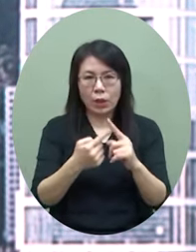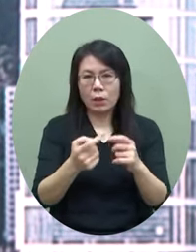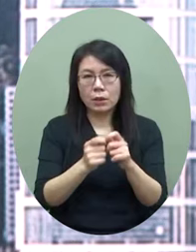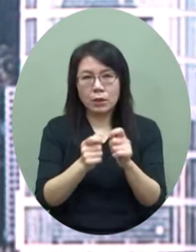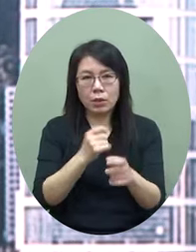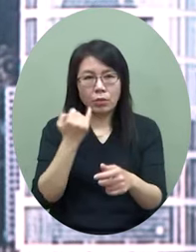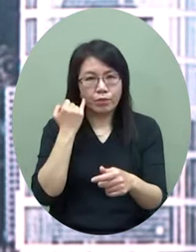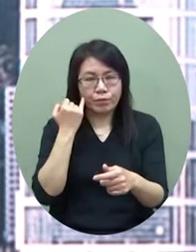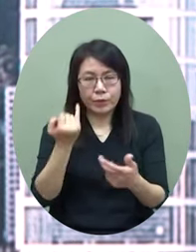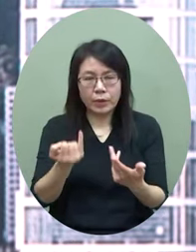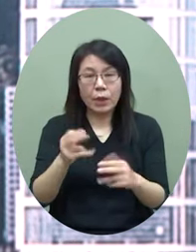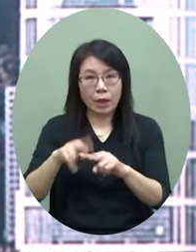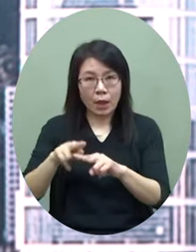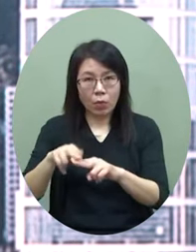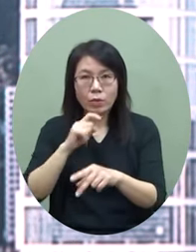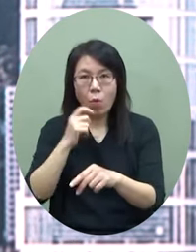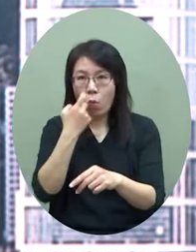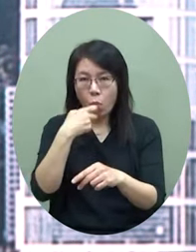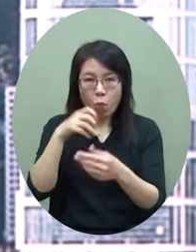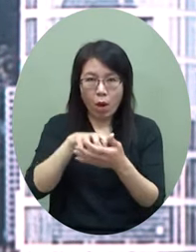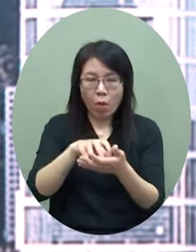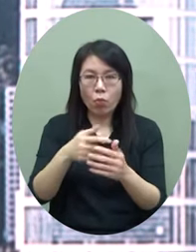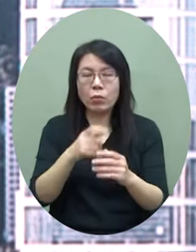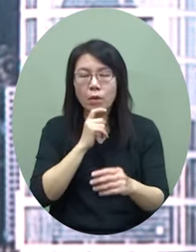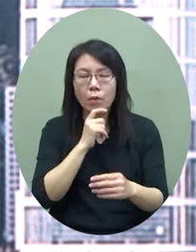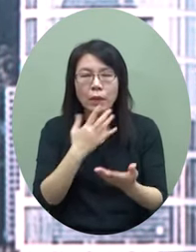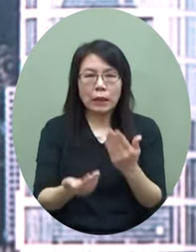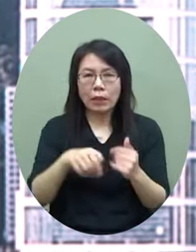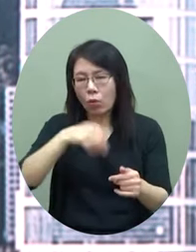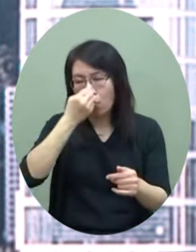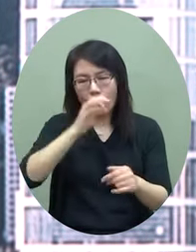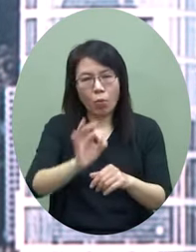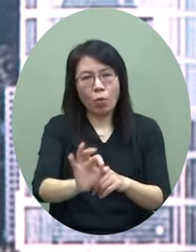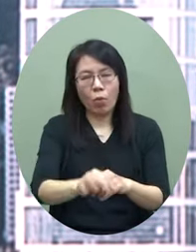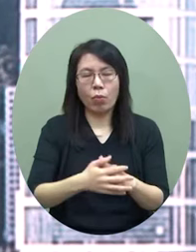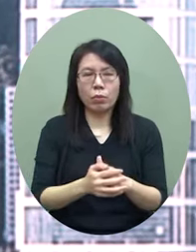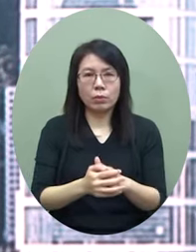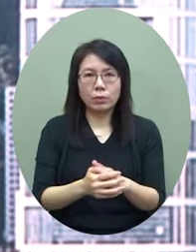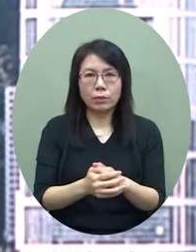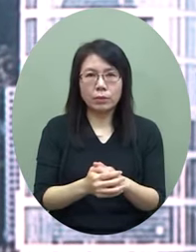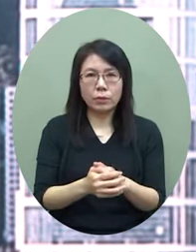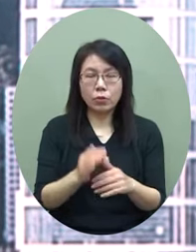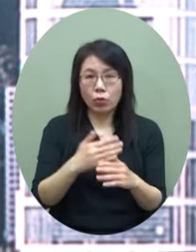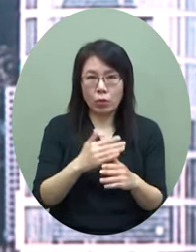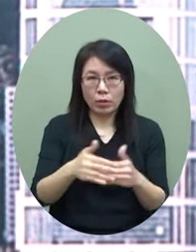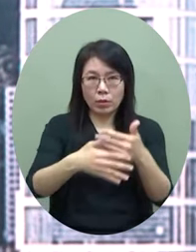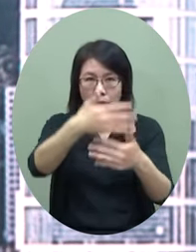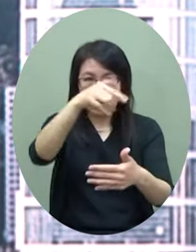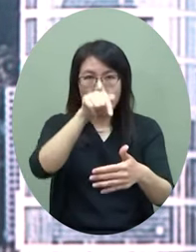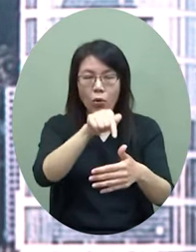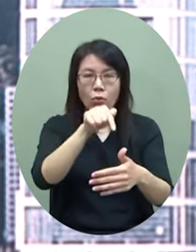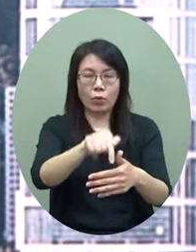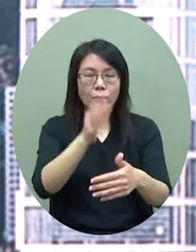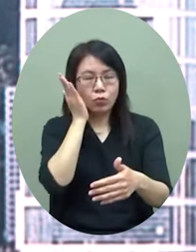hukouwell we don't have thatso we don't knowwho are the residents living in a particular buildingespecially for private